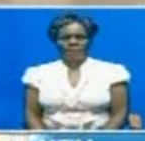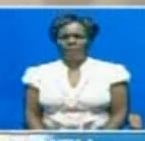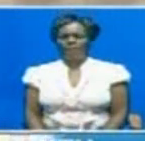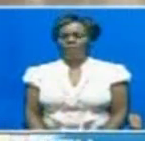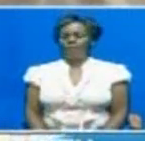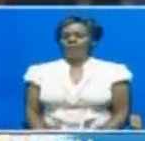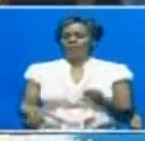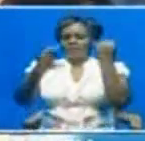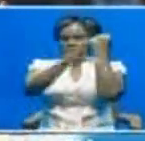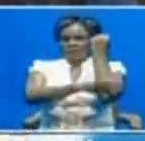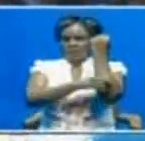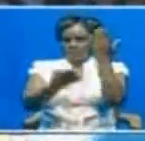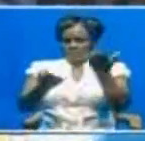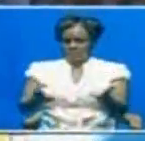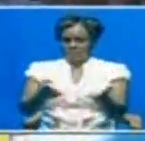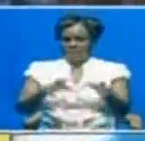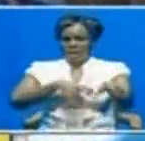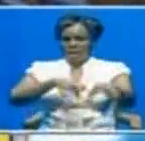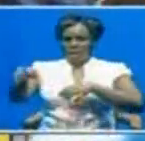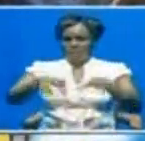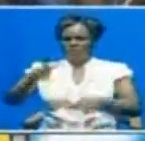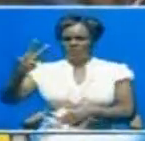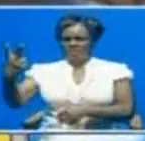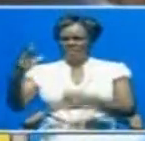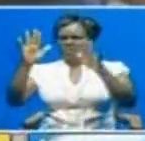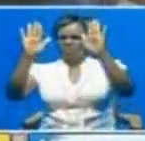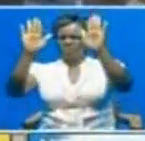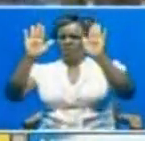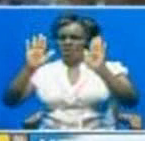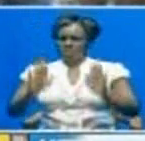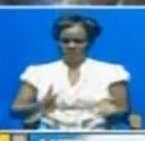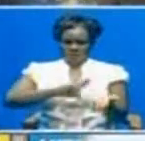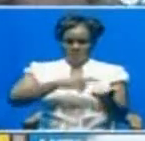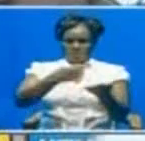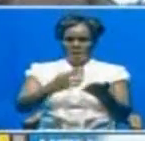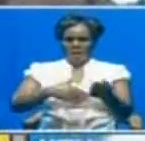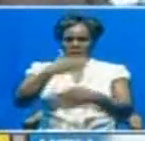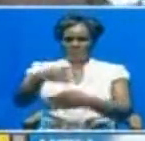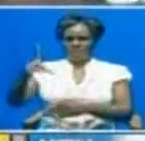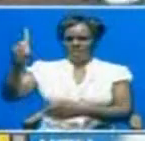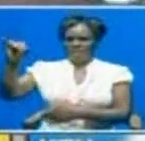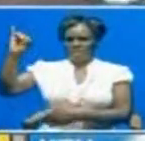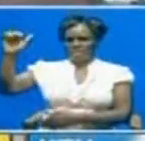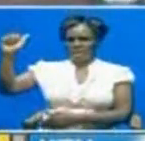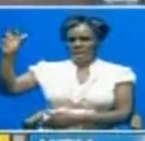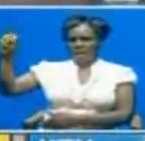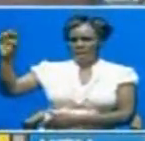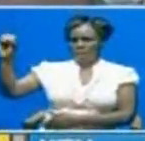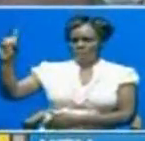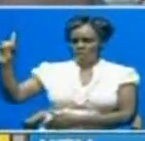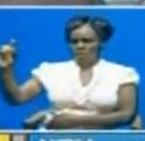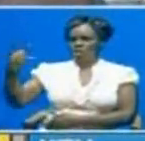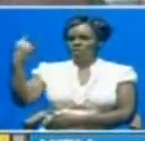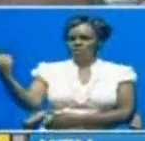Now, in this country, livestock is the second most important resource after diamonds. It is the